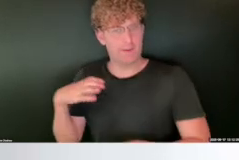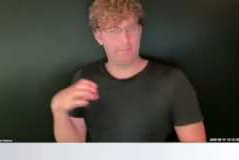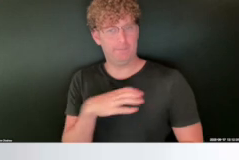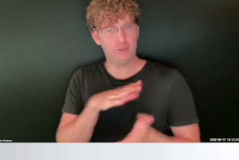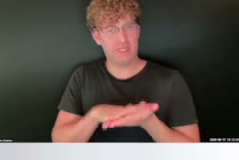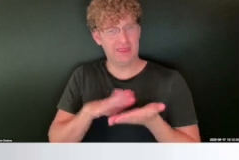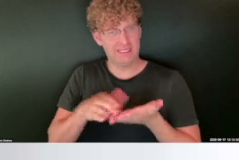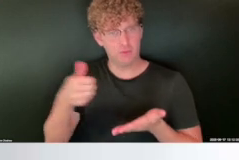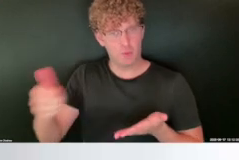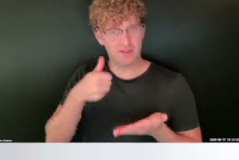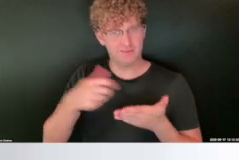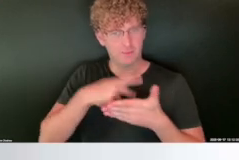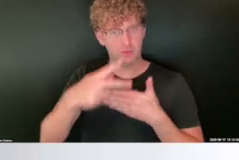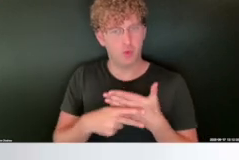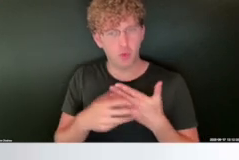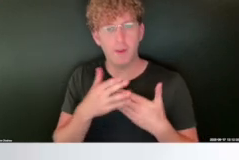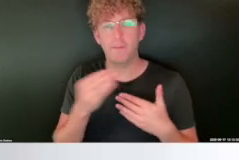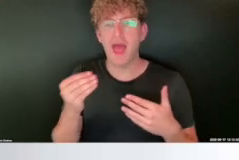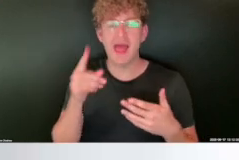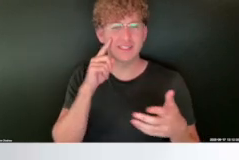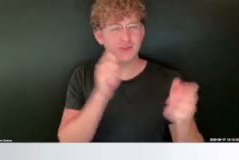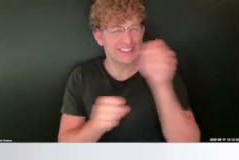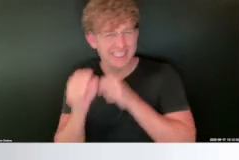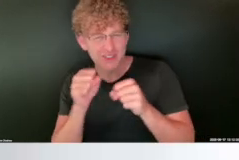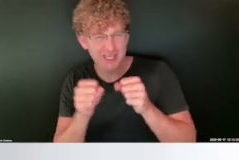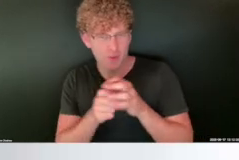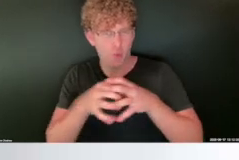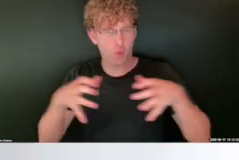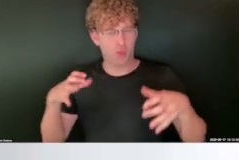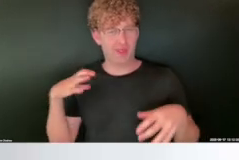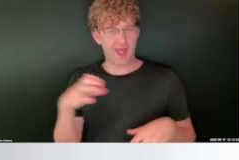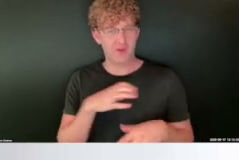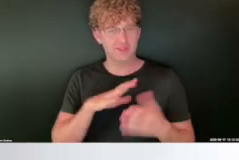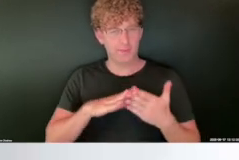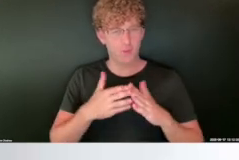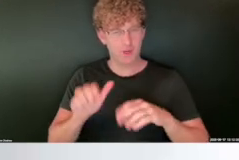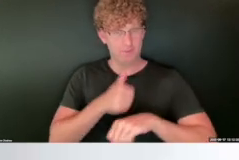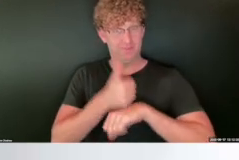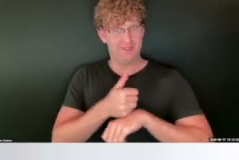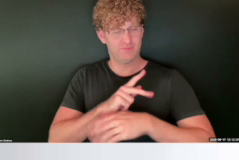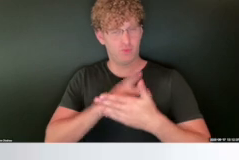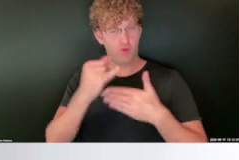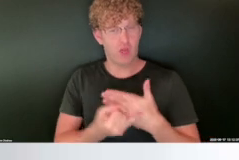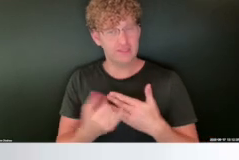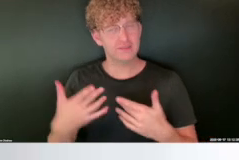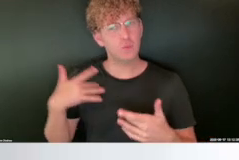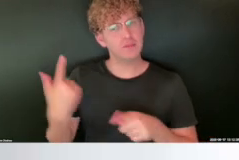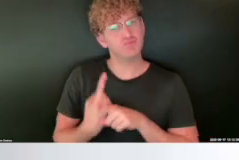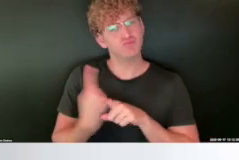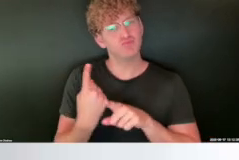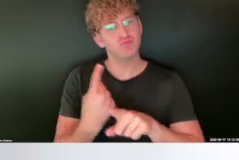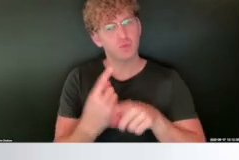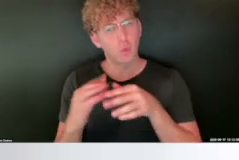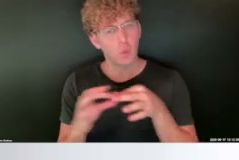Council's community-based projects. We regularly coordinate with our sister agencies on these investment